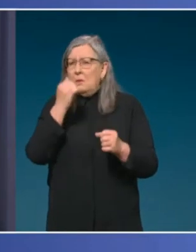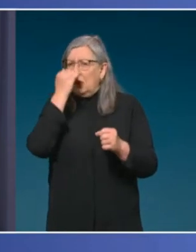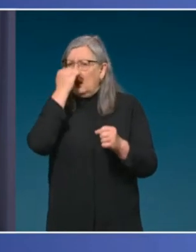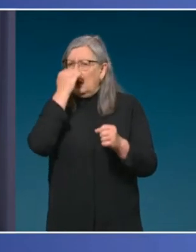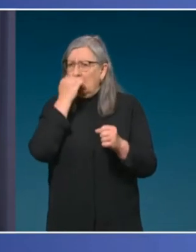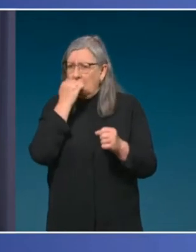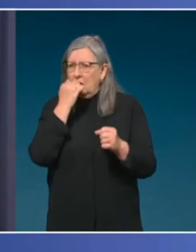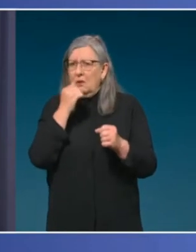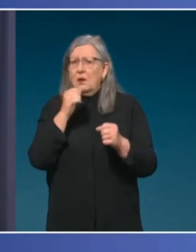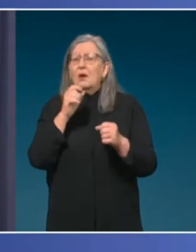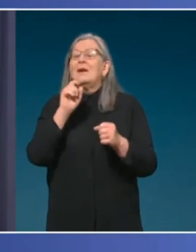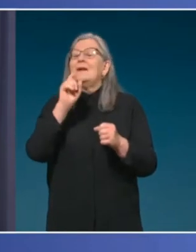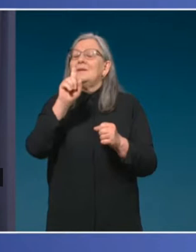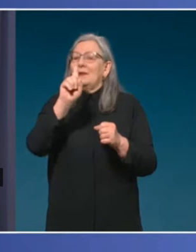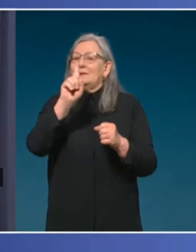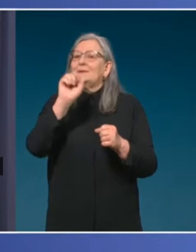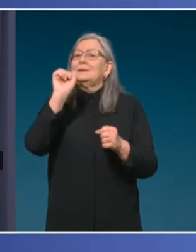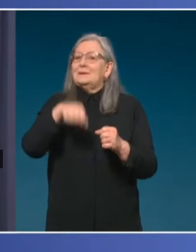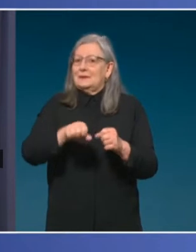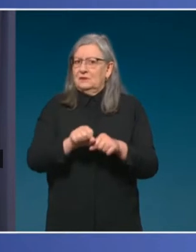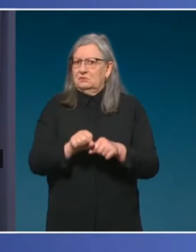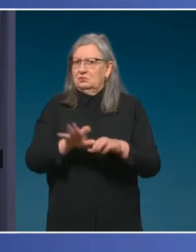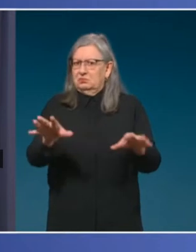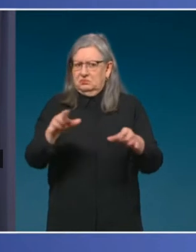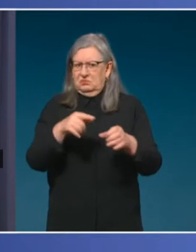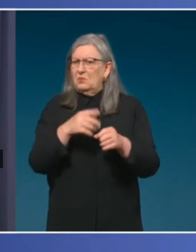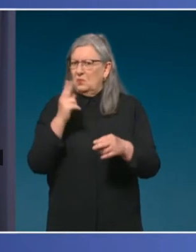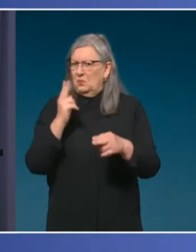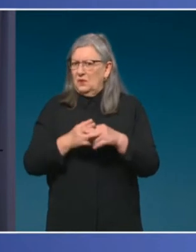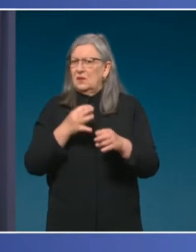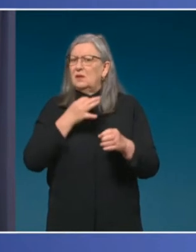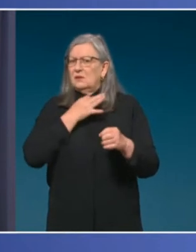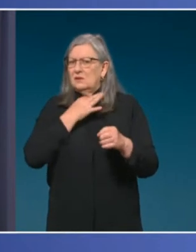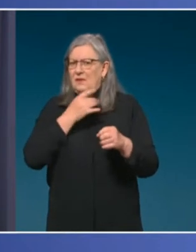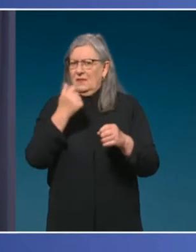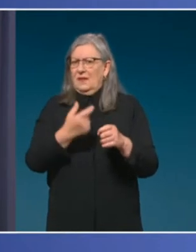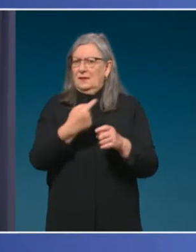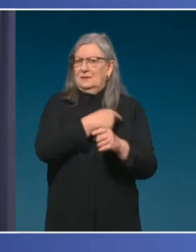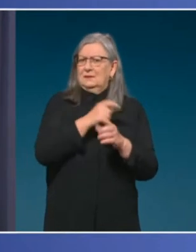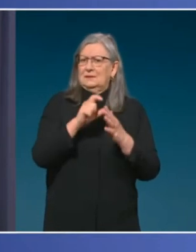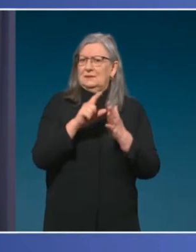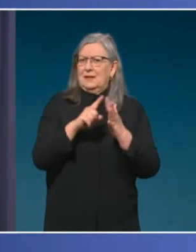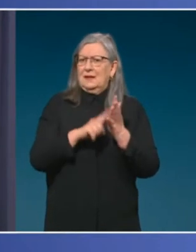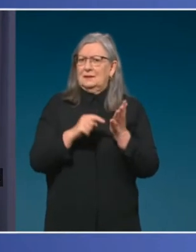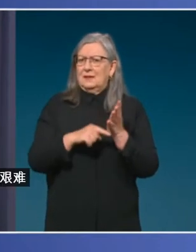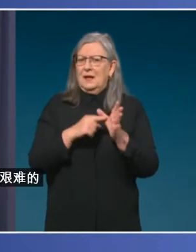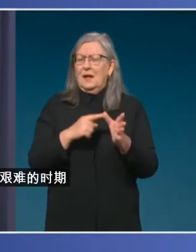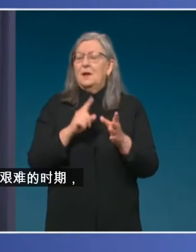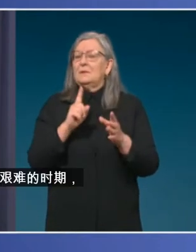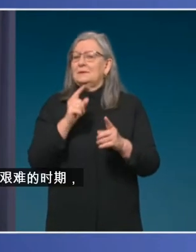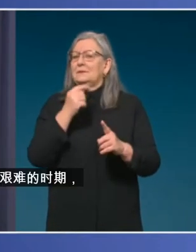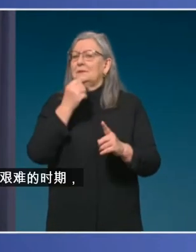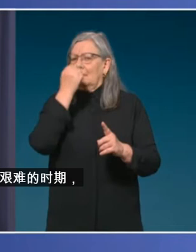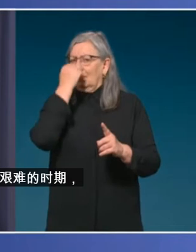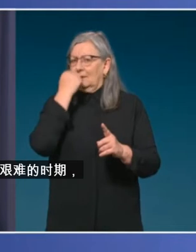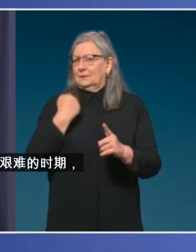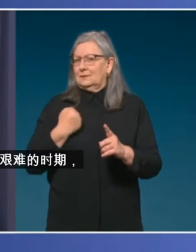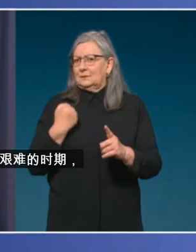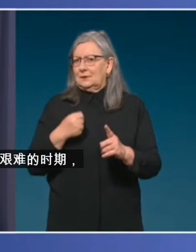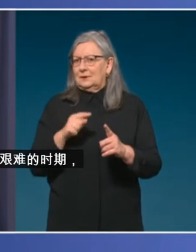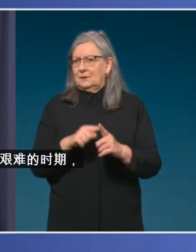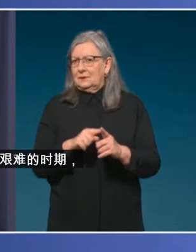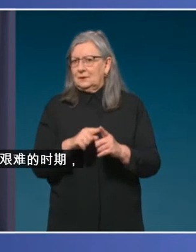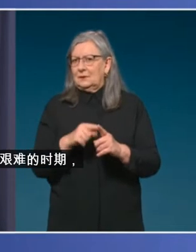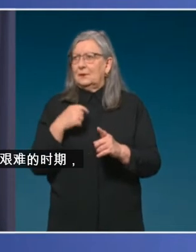has come very much from the field evidence on the ground in South Africa. So we want to acknowledge them. We recognise it's a difficult time for them,